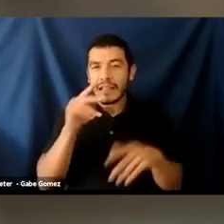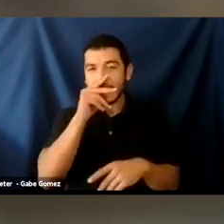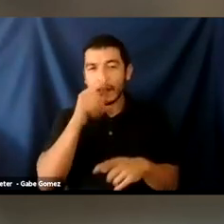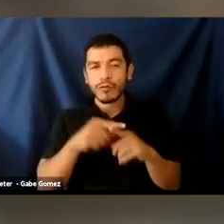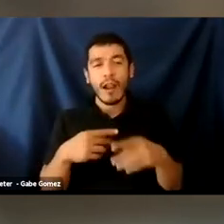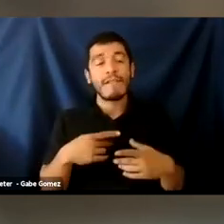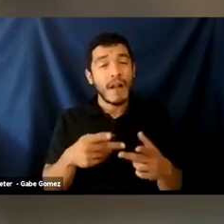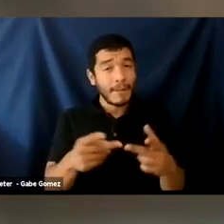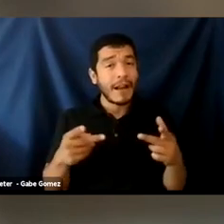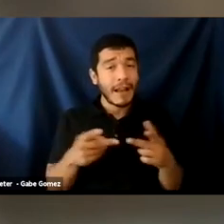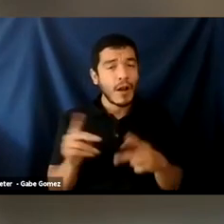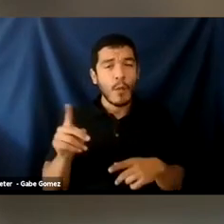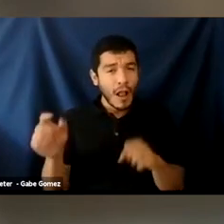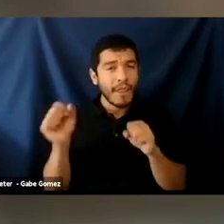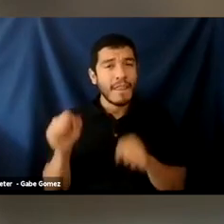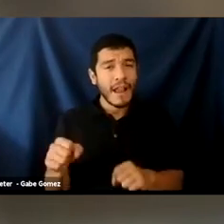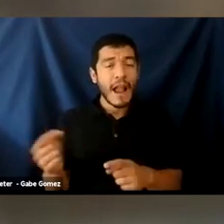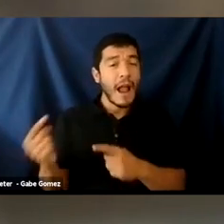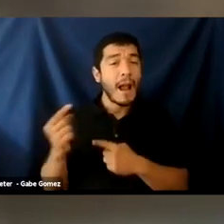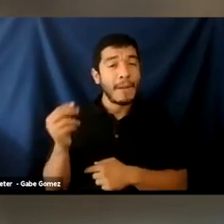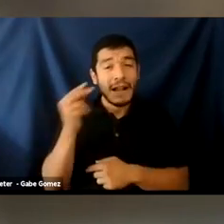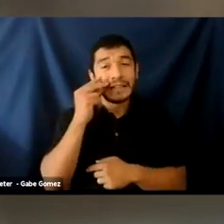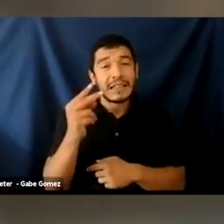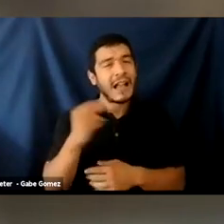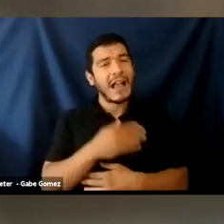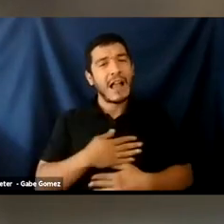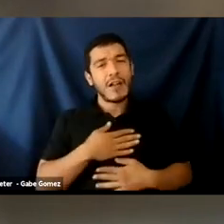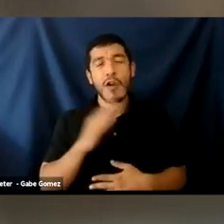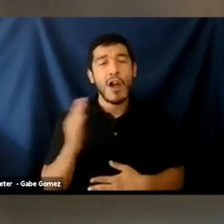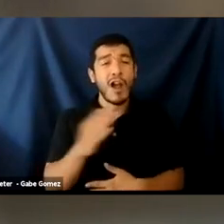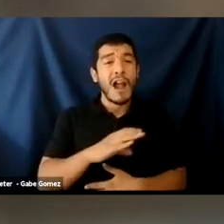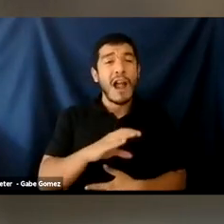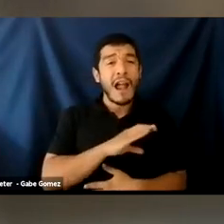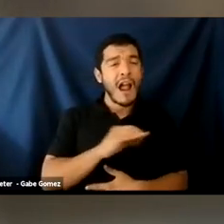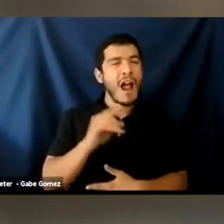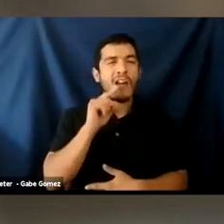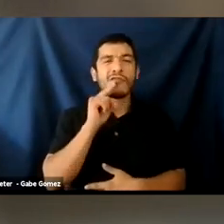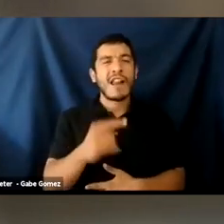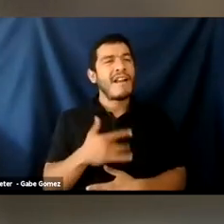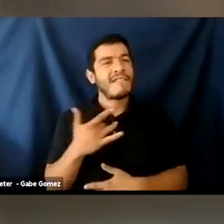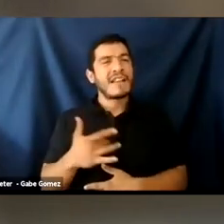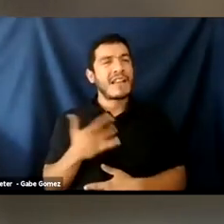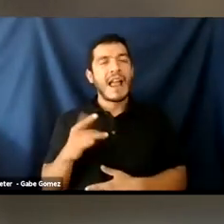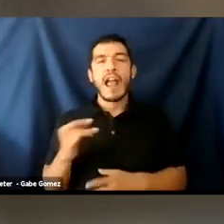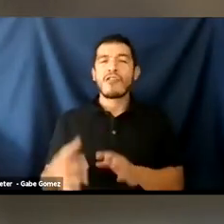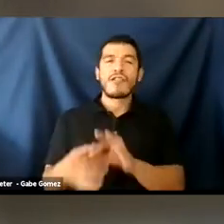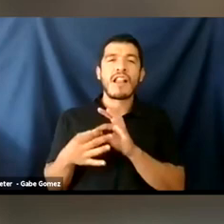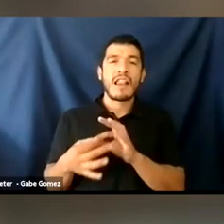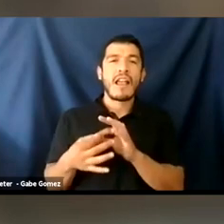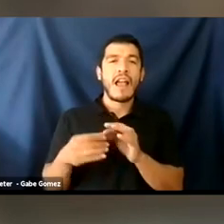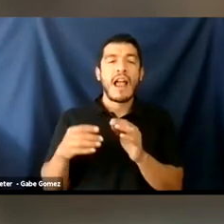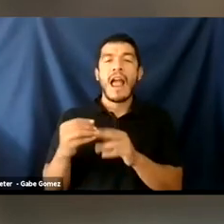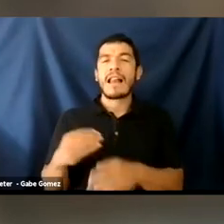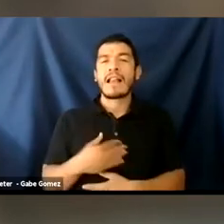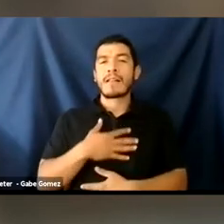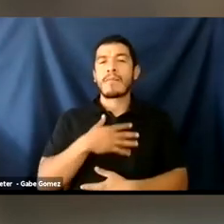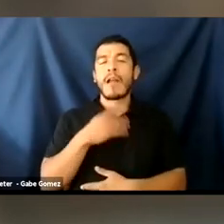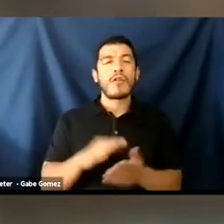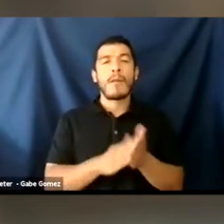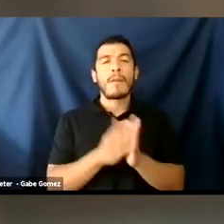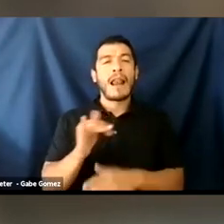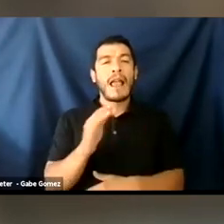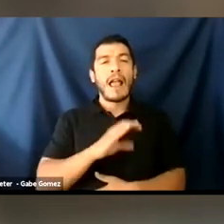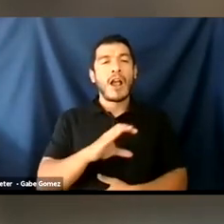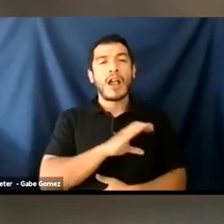a place where they can come and see and enjoy our characters, and they can really feel and relate and aspire to be like our